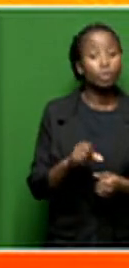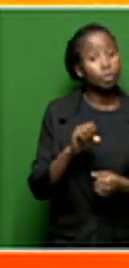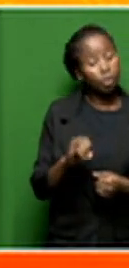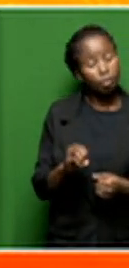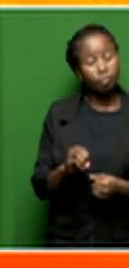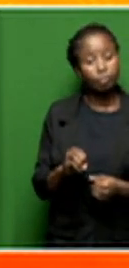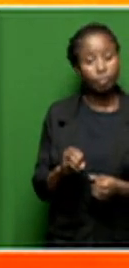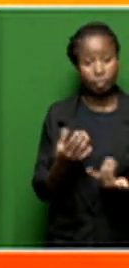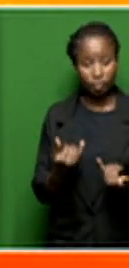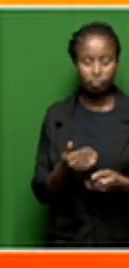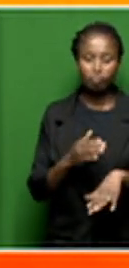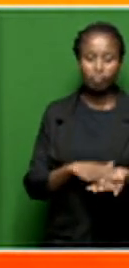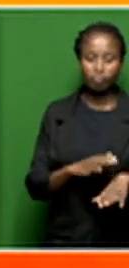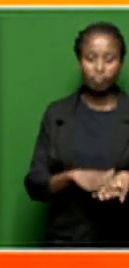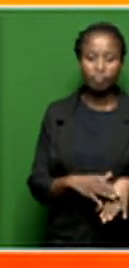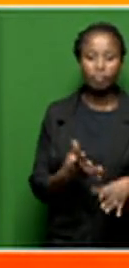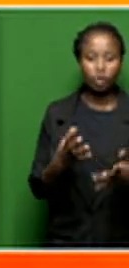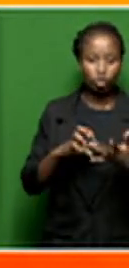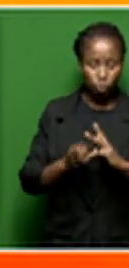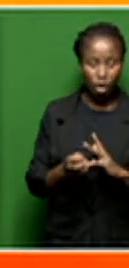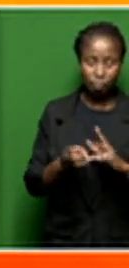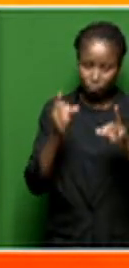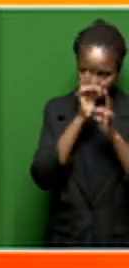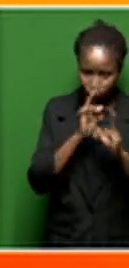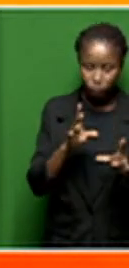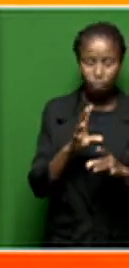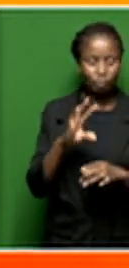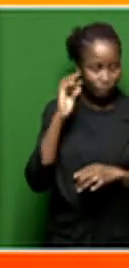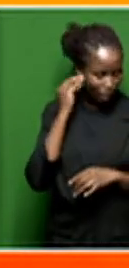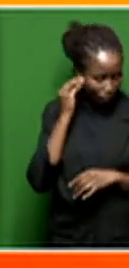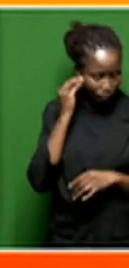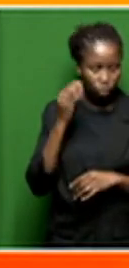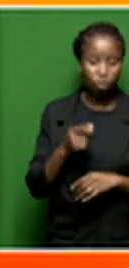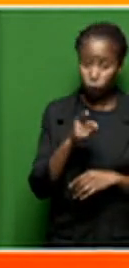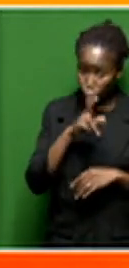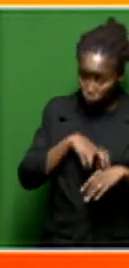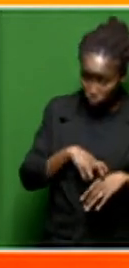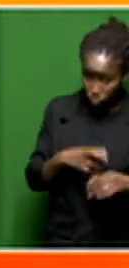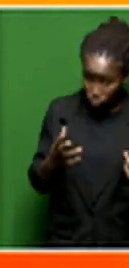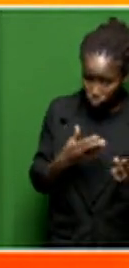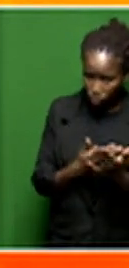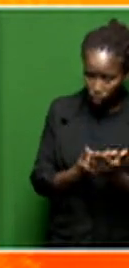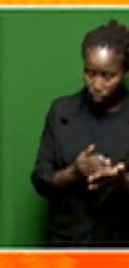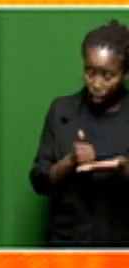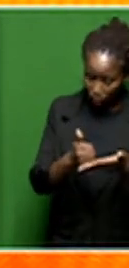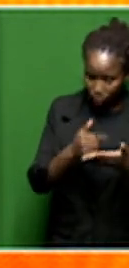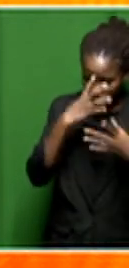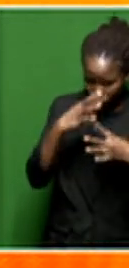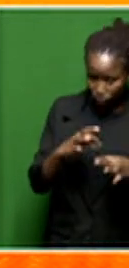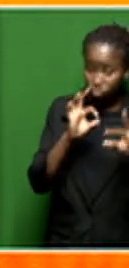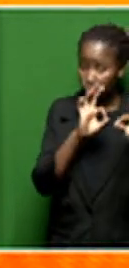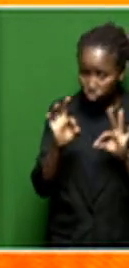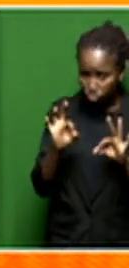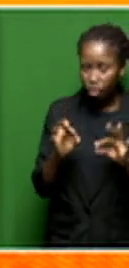throughout our time here on air, this is what we're trying to do, is give you the information that you need to make up your mind either way. And that's what